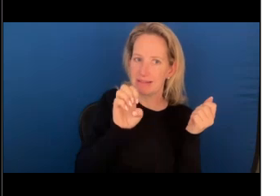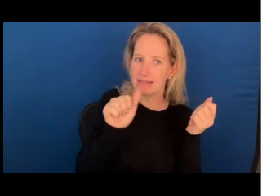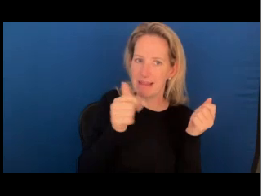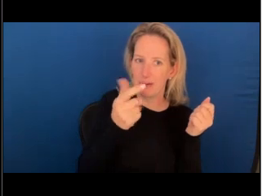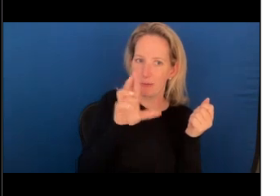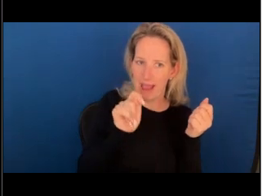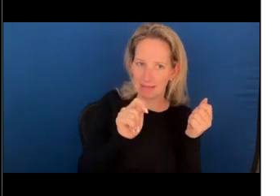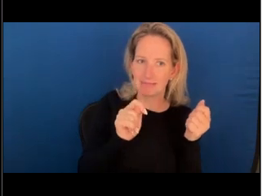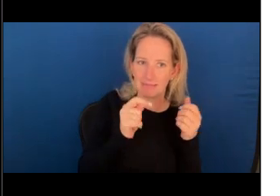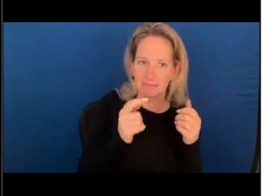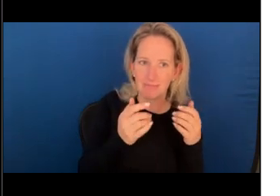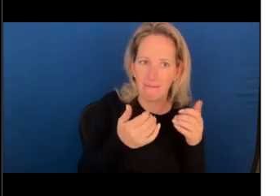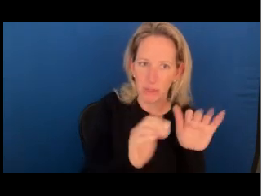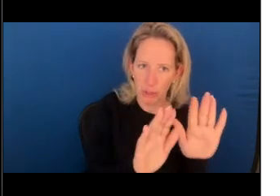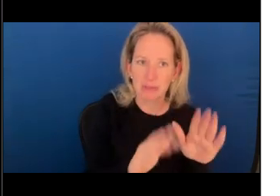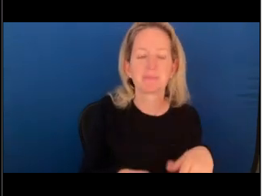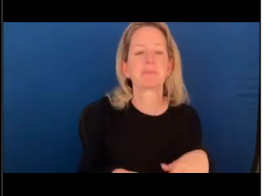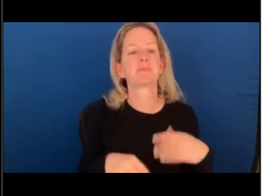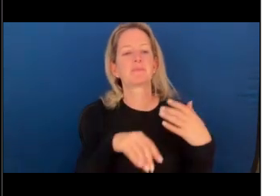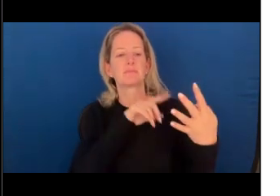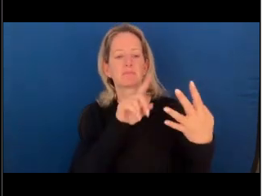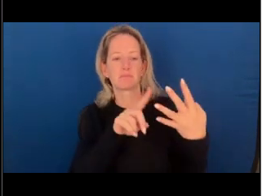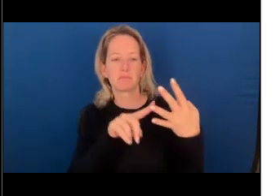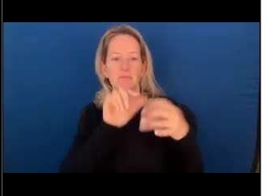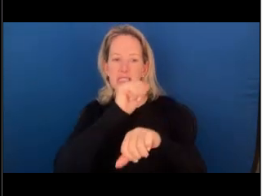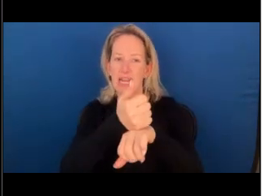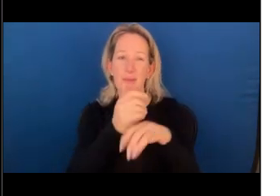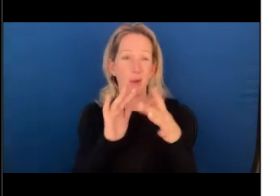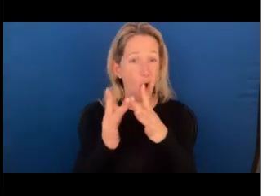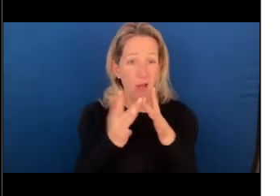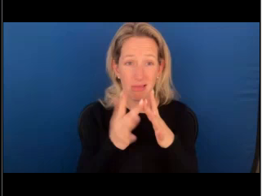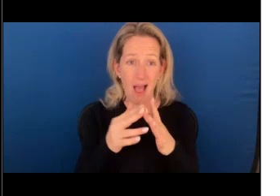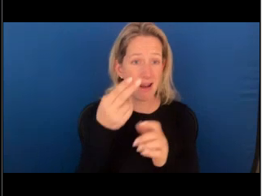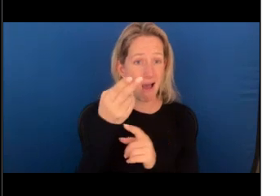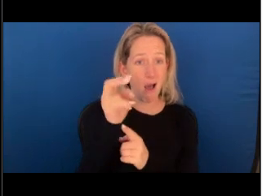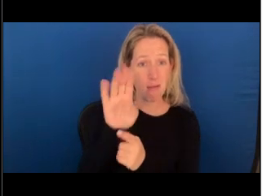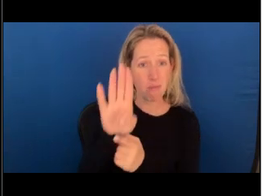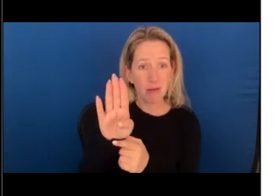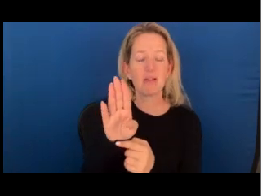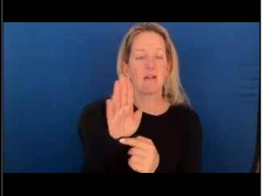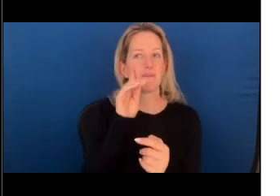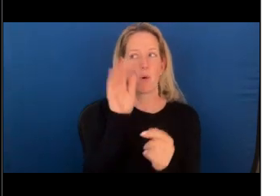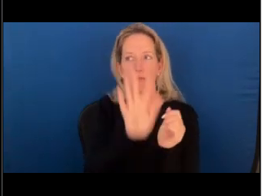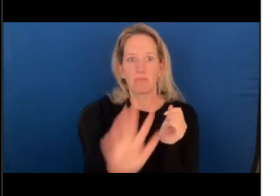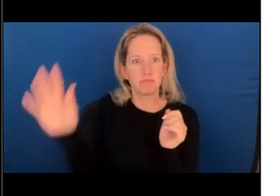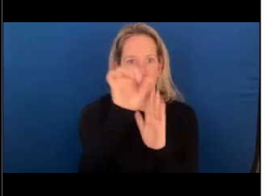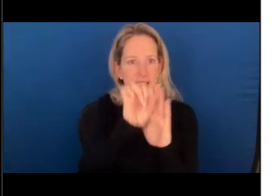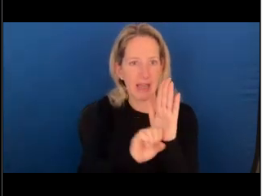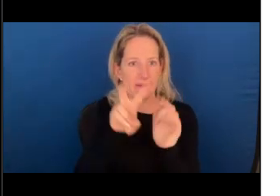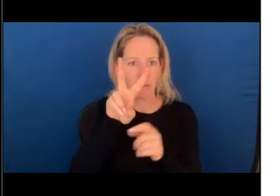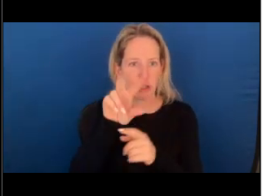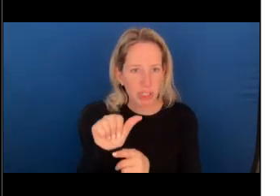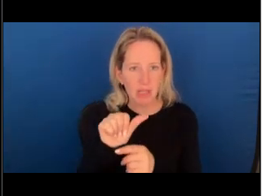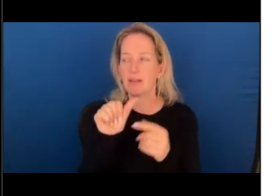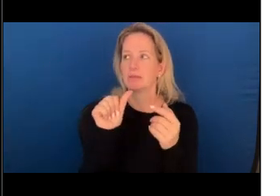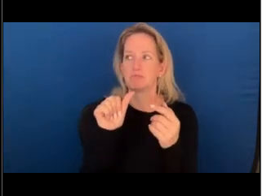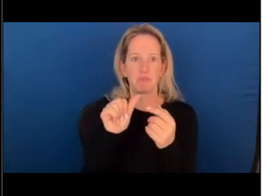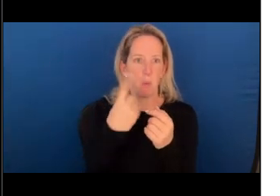also want to create an online hub to centralize a lot of marine debris resources across the state of Virginia into one easy to